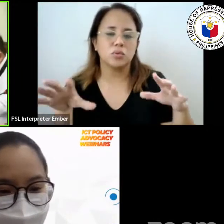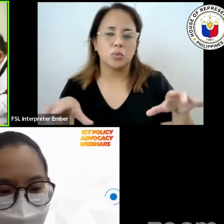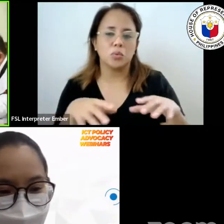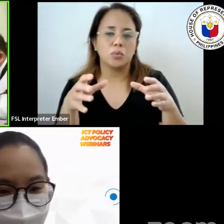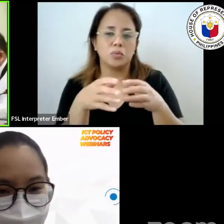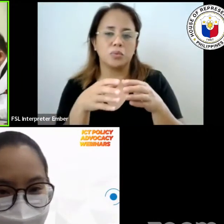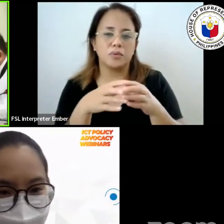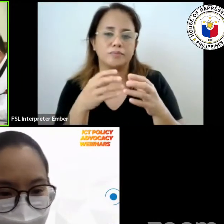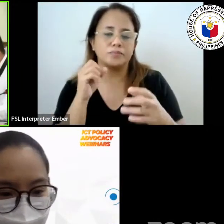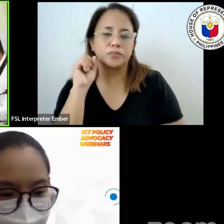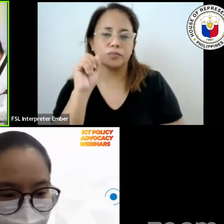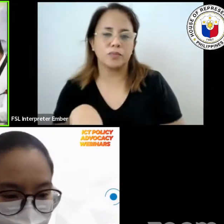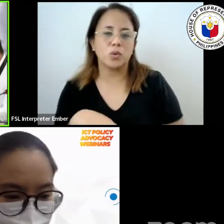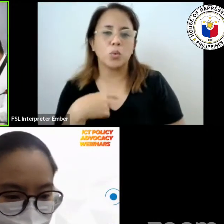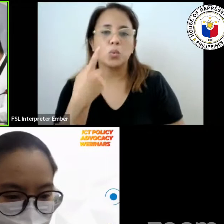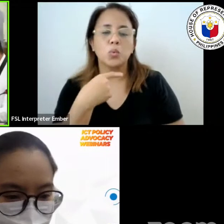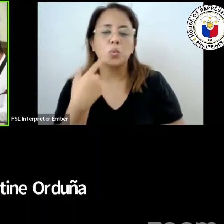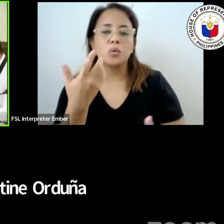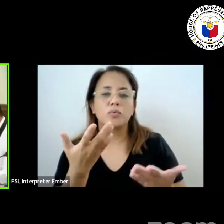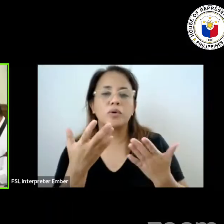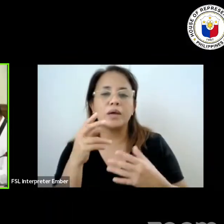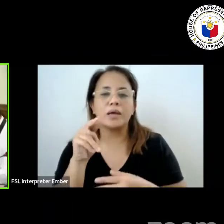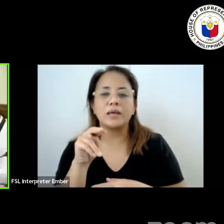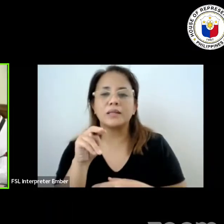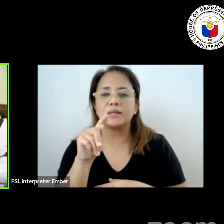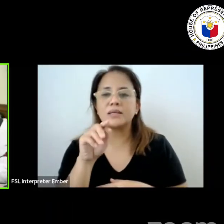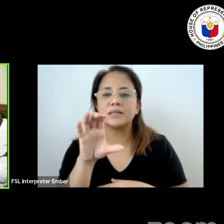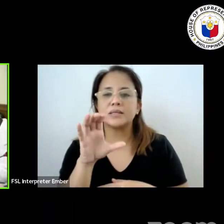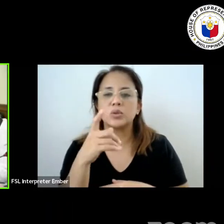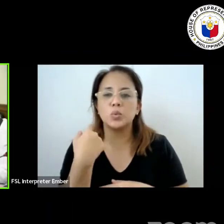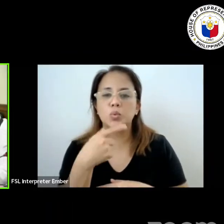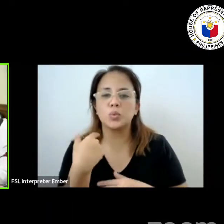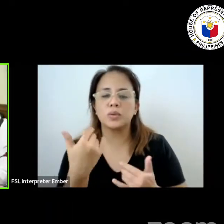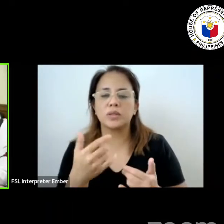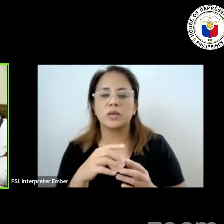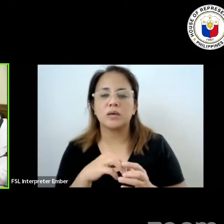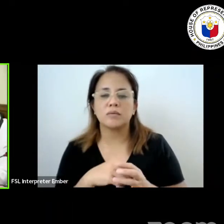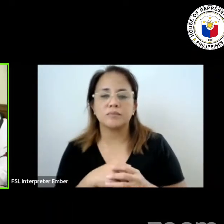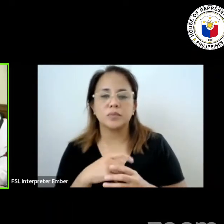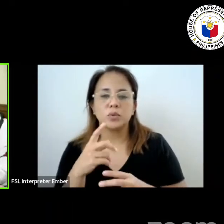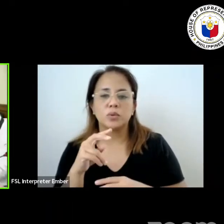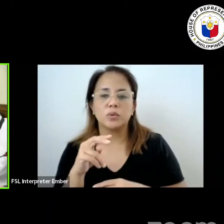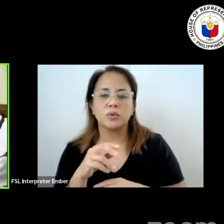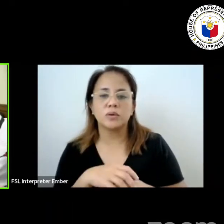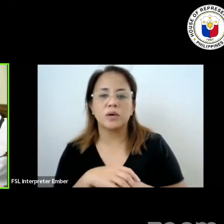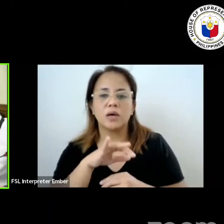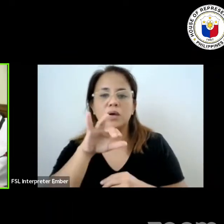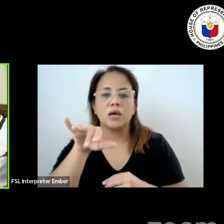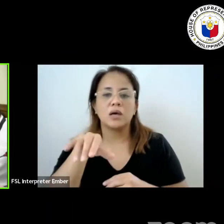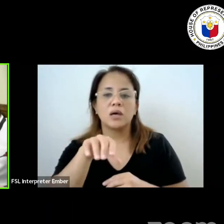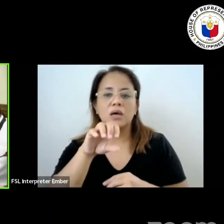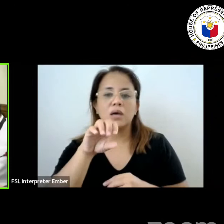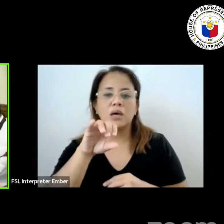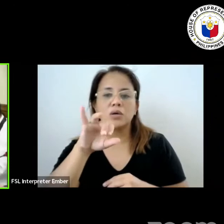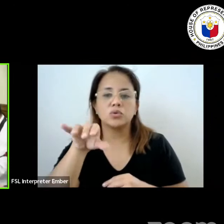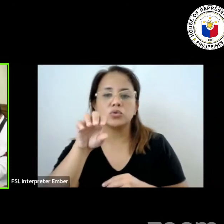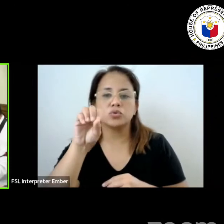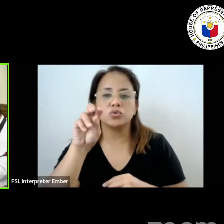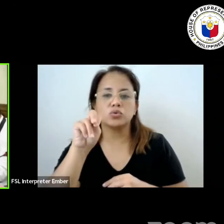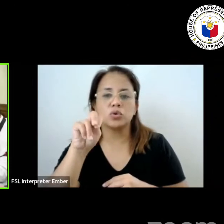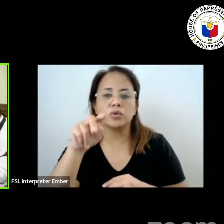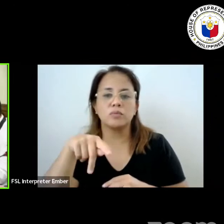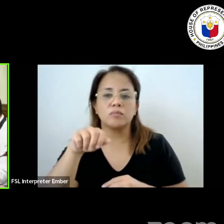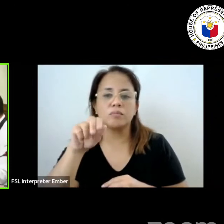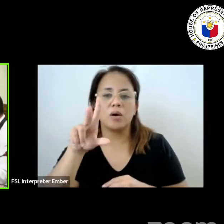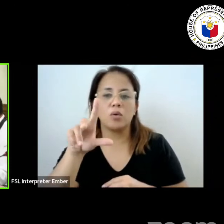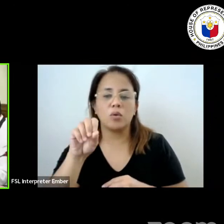NTC, who is present from the NTC? Deputy Commissioner John Paulo or Engineer Anna or Engineer